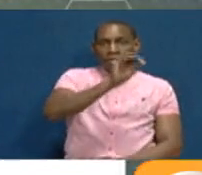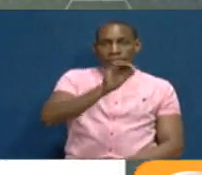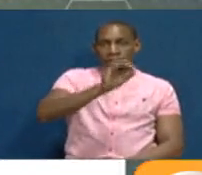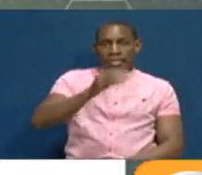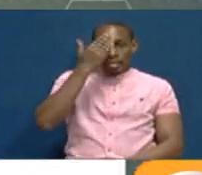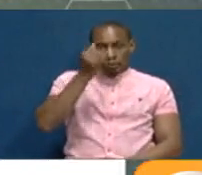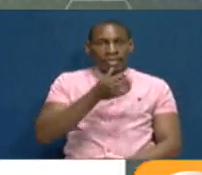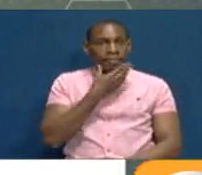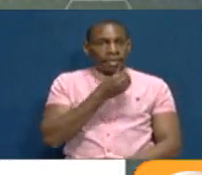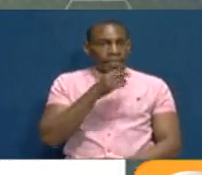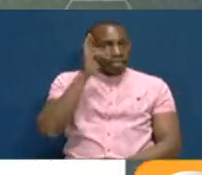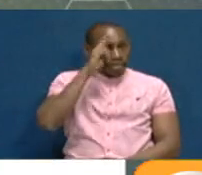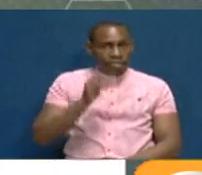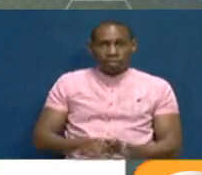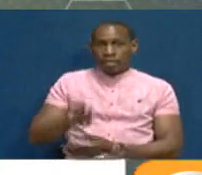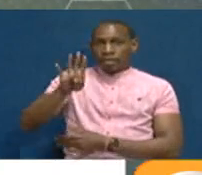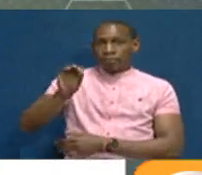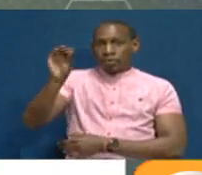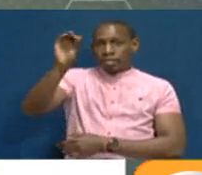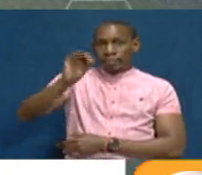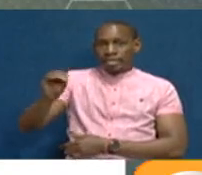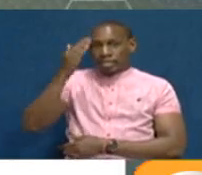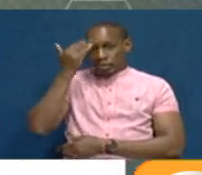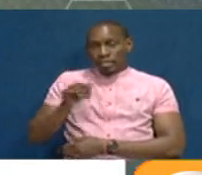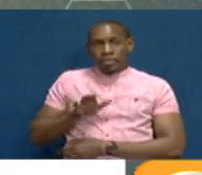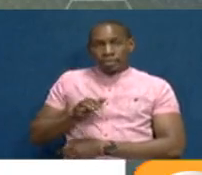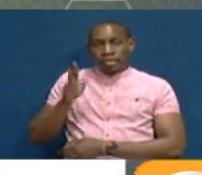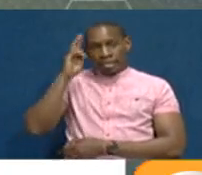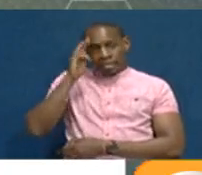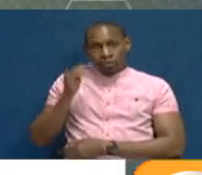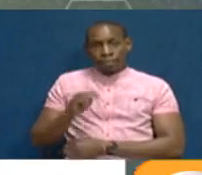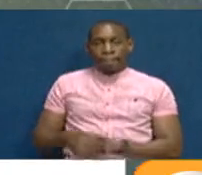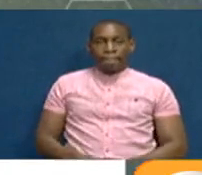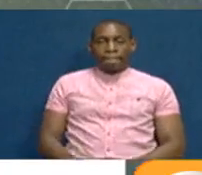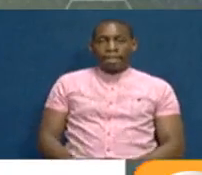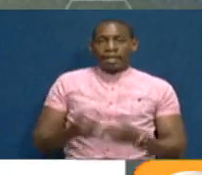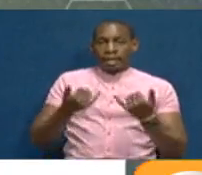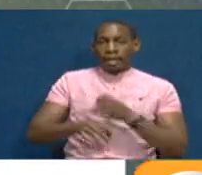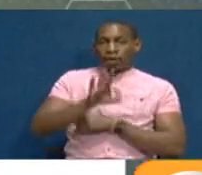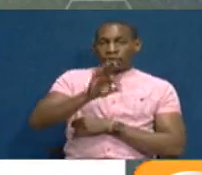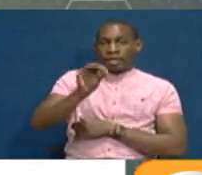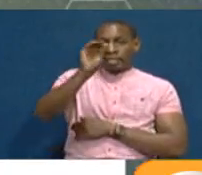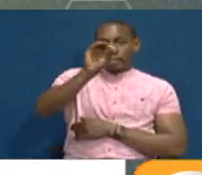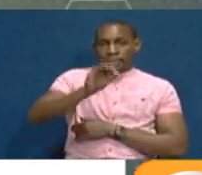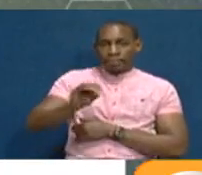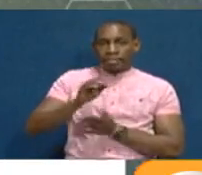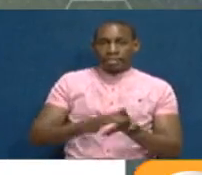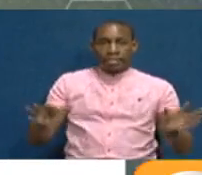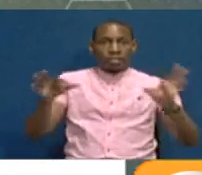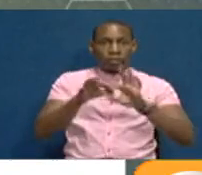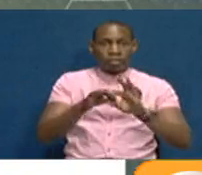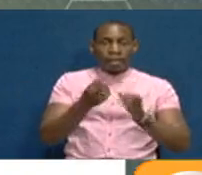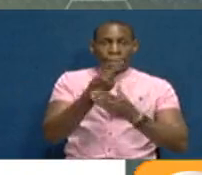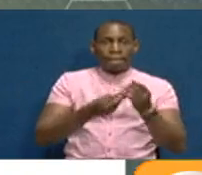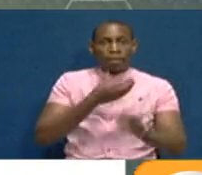due to male factors, 40% is due to female factors, and 30% have a combination